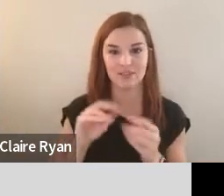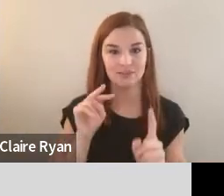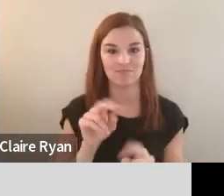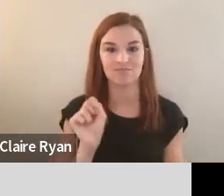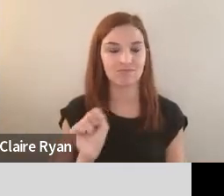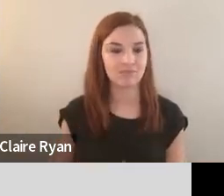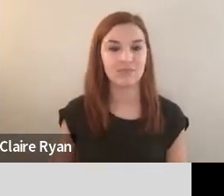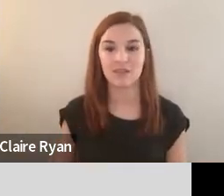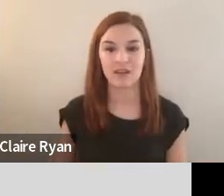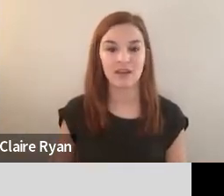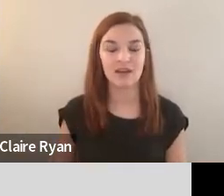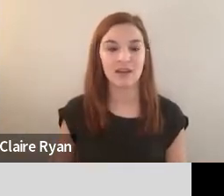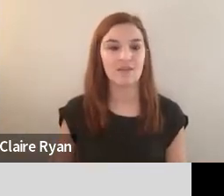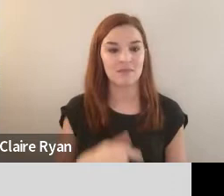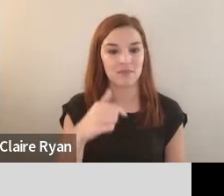Definitely.